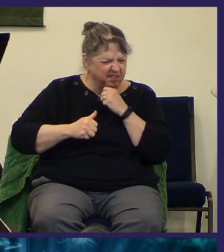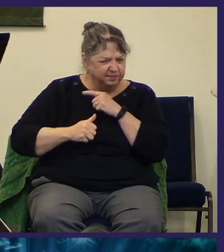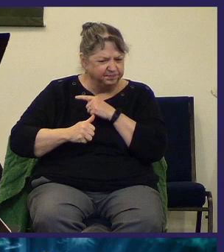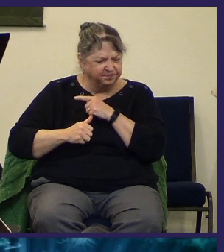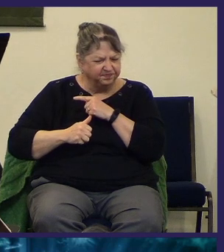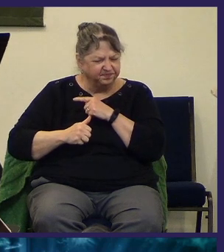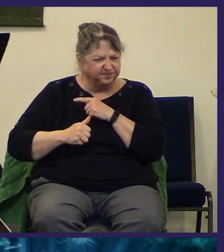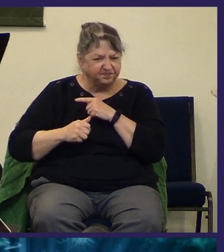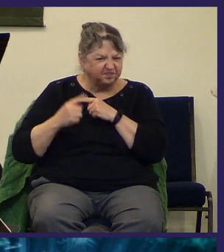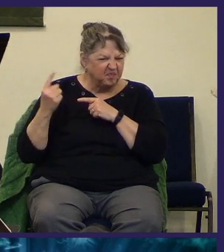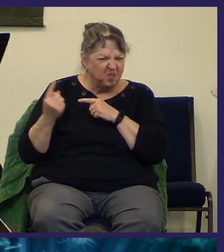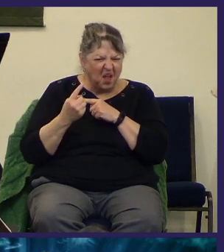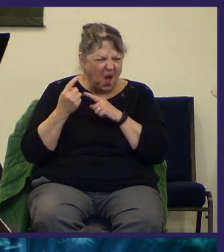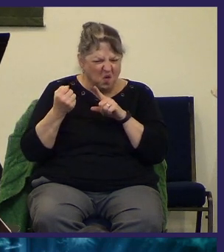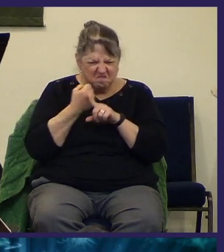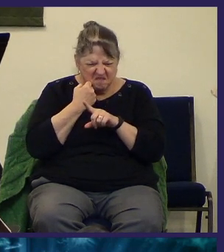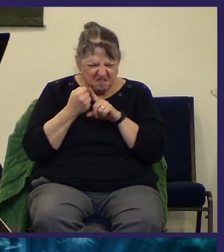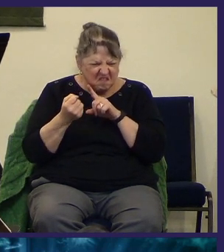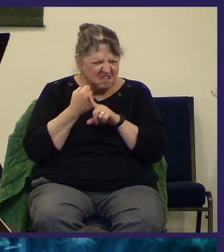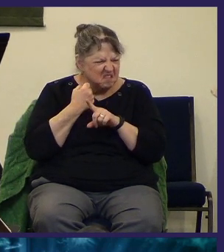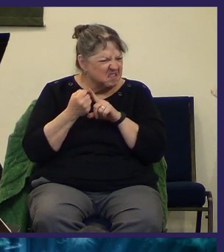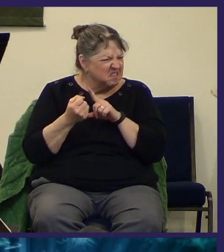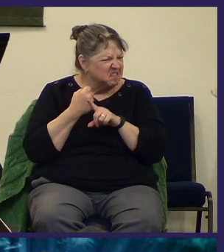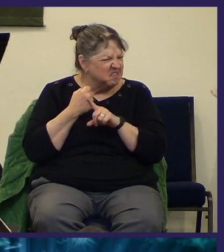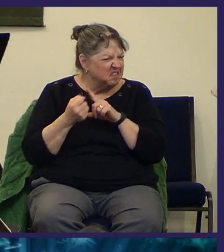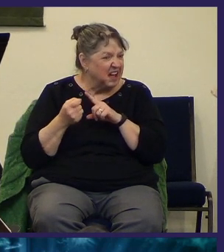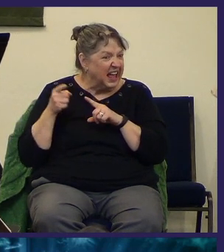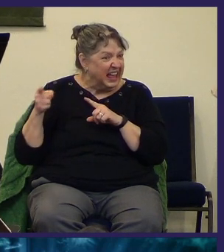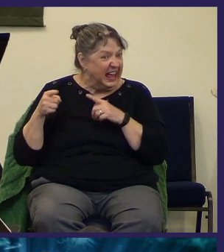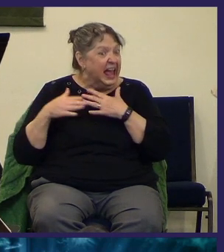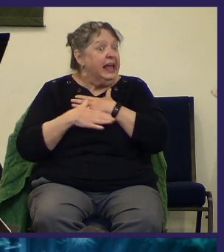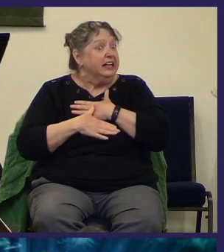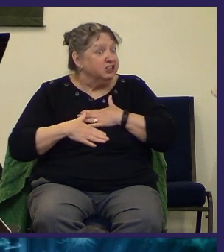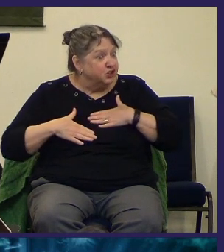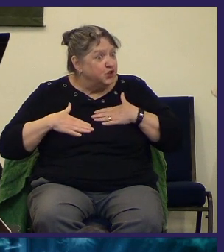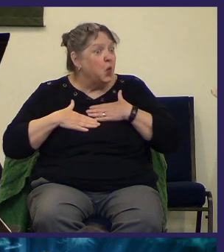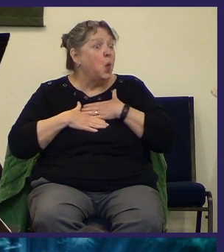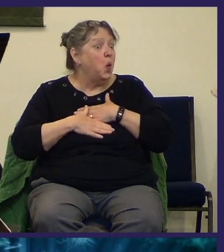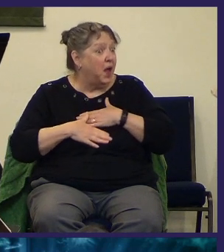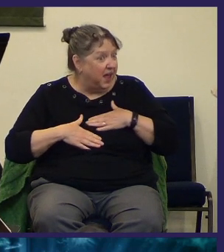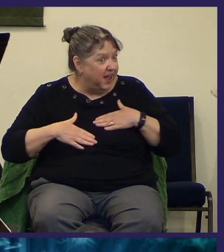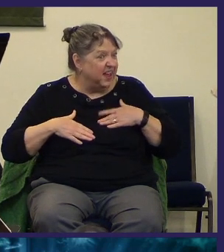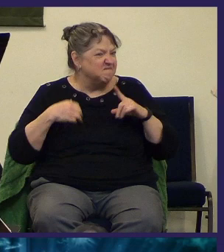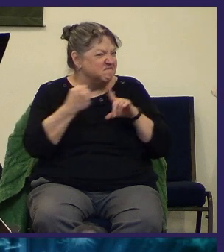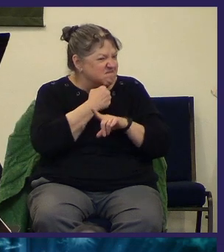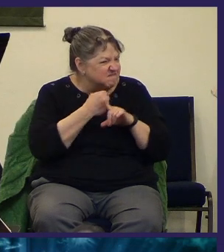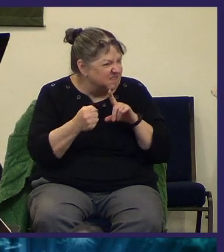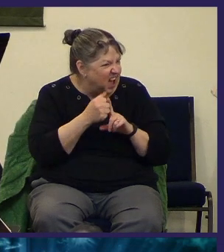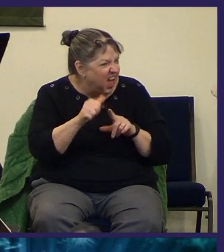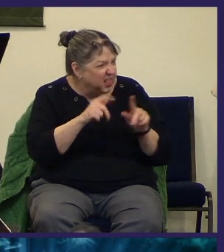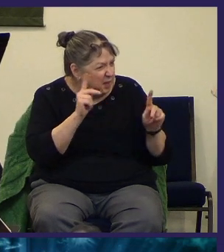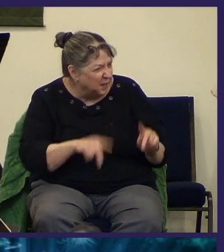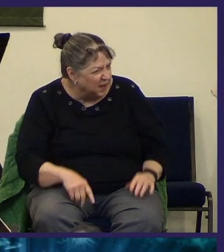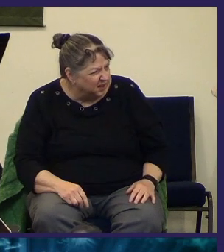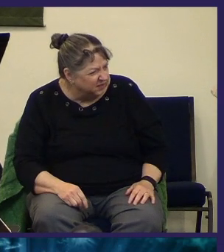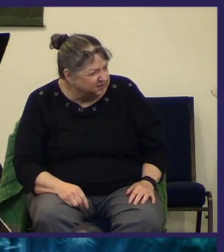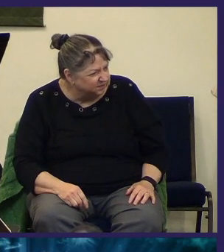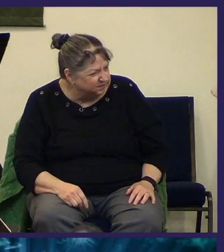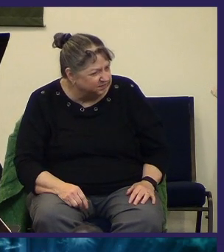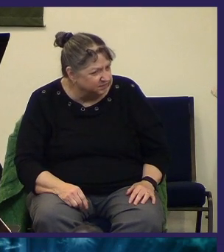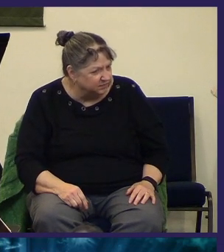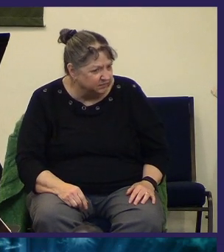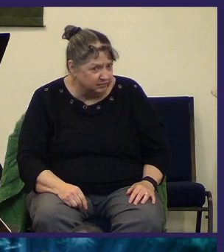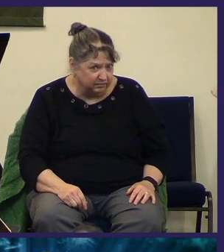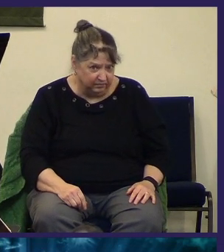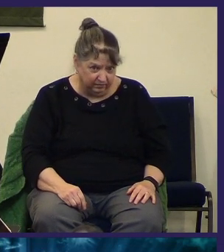he was he was a bully he got enjoyment out of bullying people so just like those students when